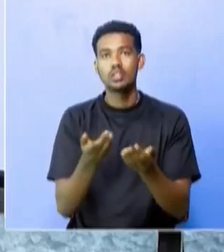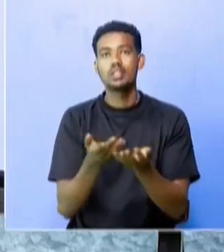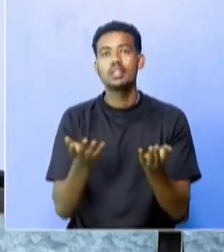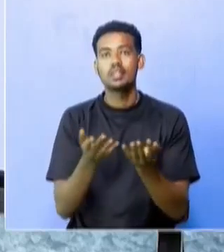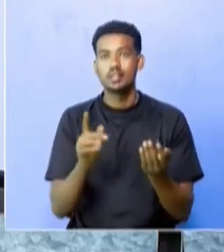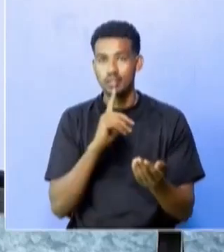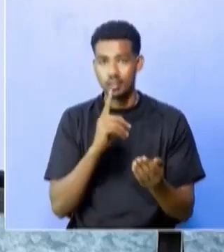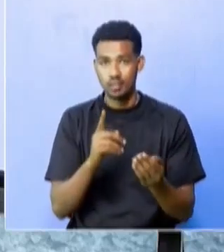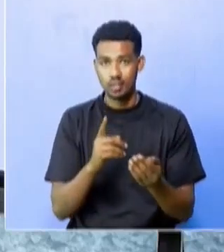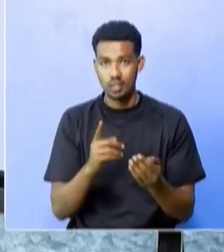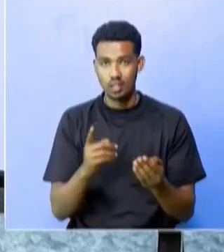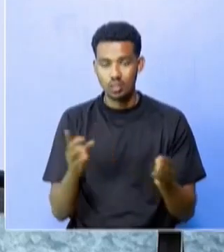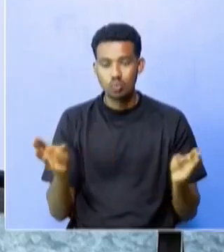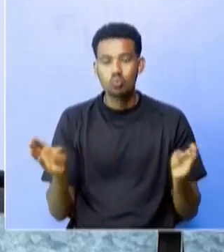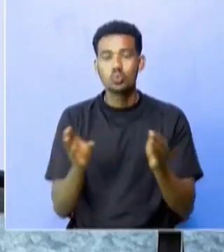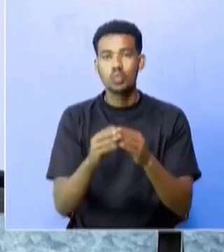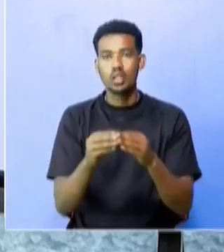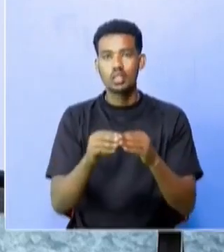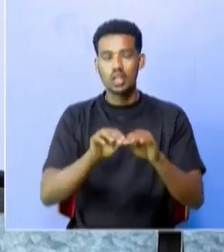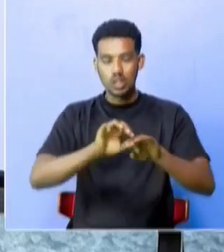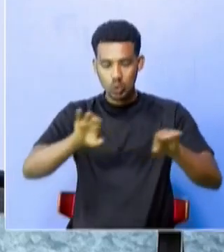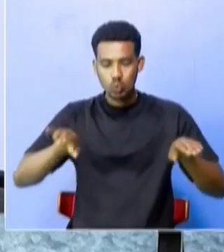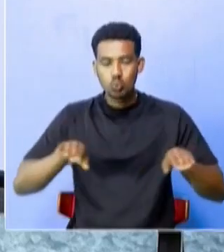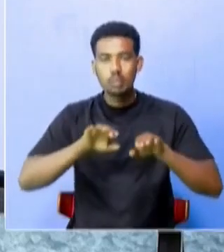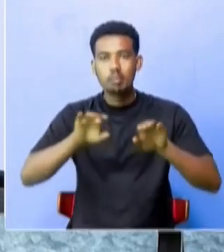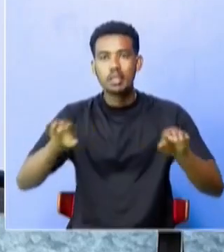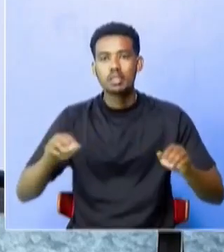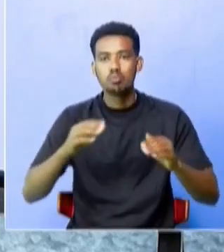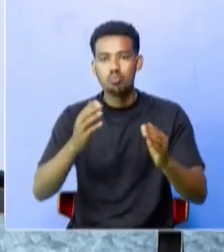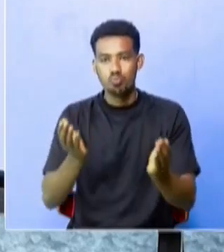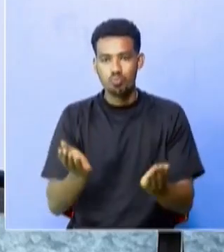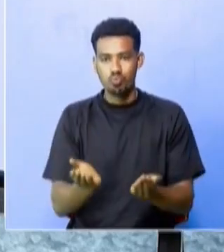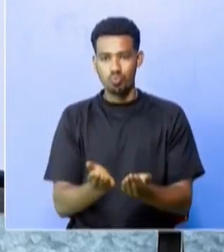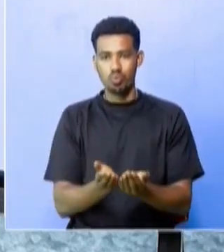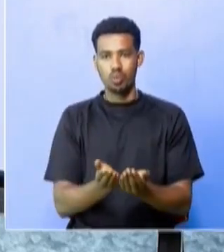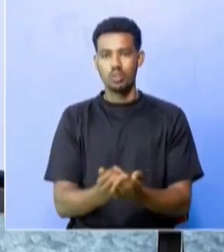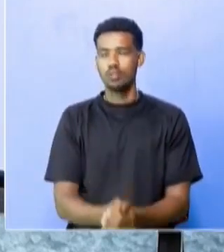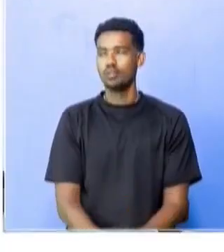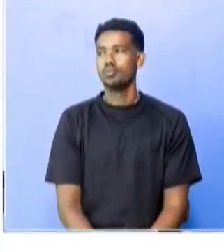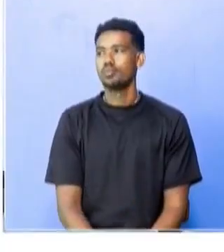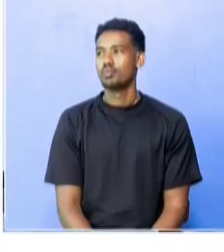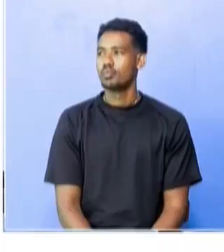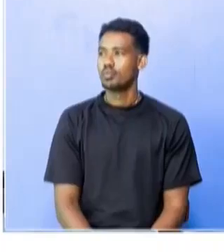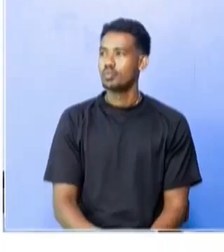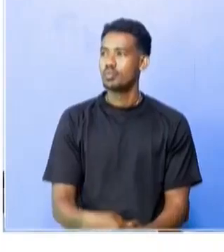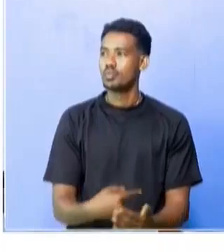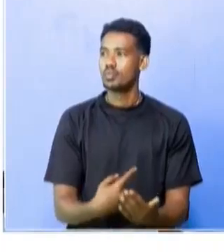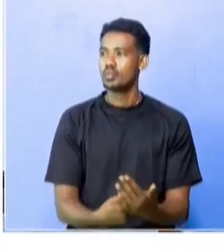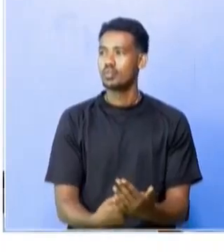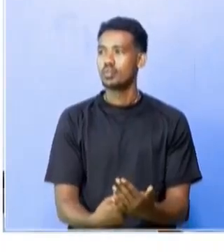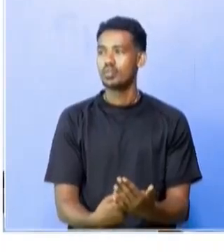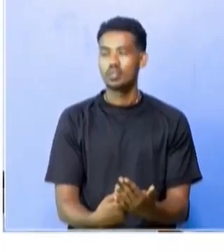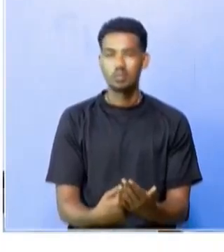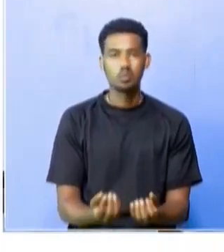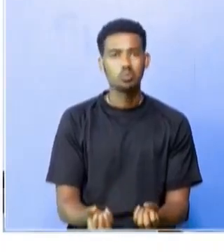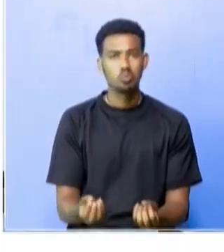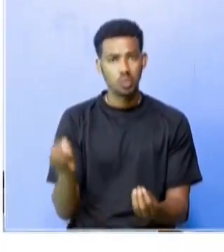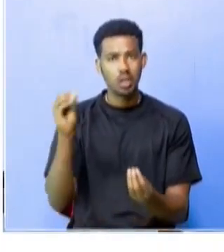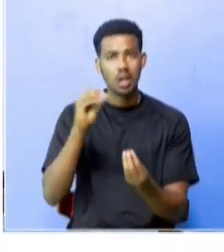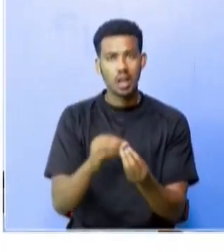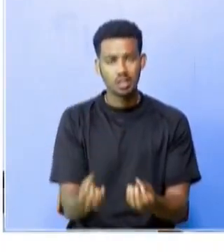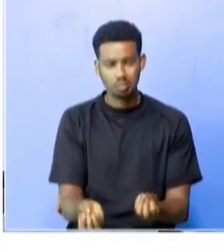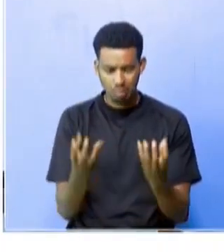swimming, pool. Swimming, pool. And also here is we can add many examples. For example,